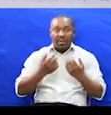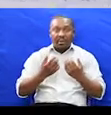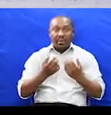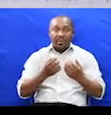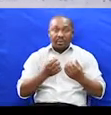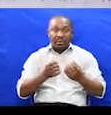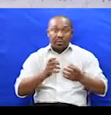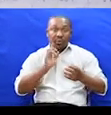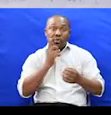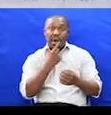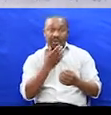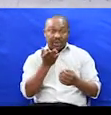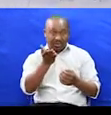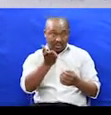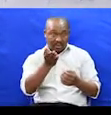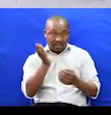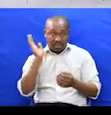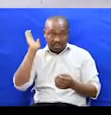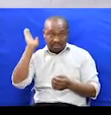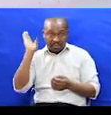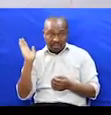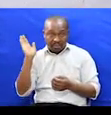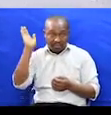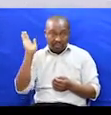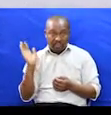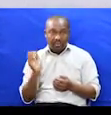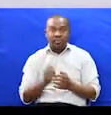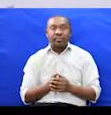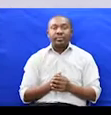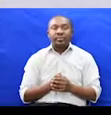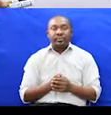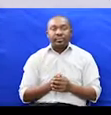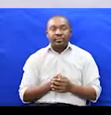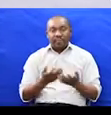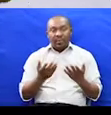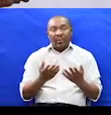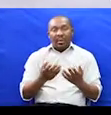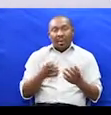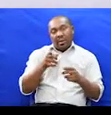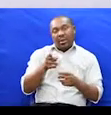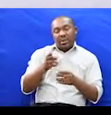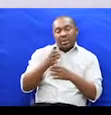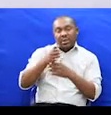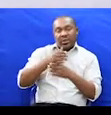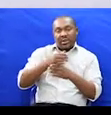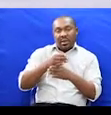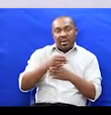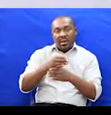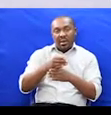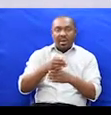question from your mind, it will be better. Just was what concerned it, what